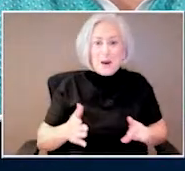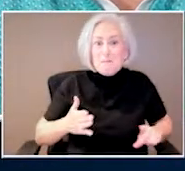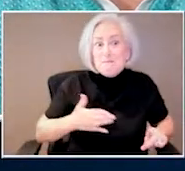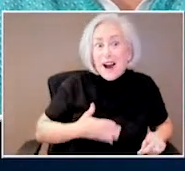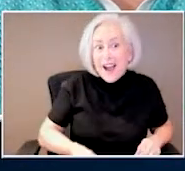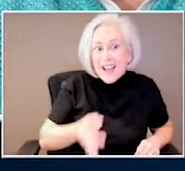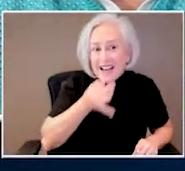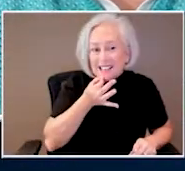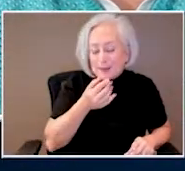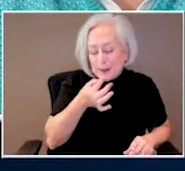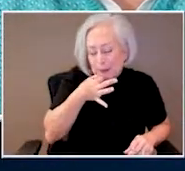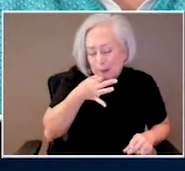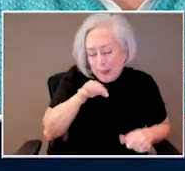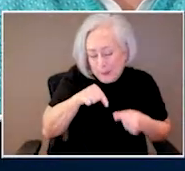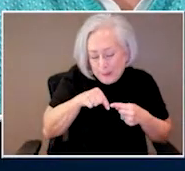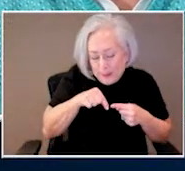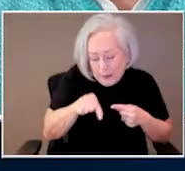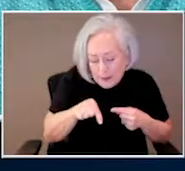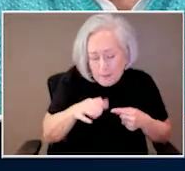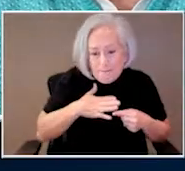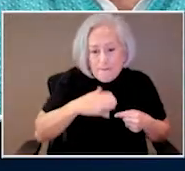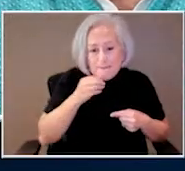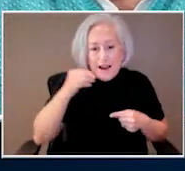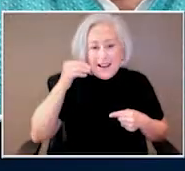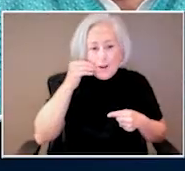And so to be able to